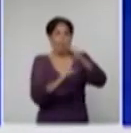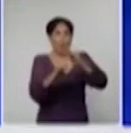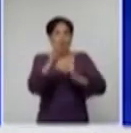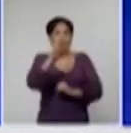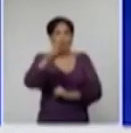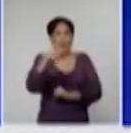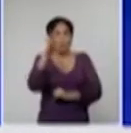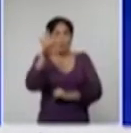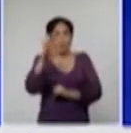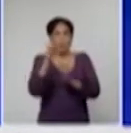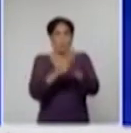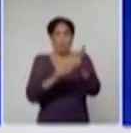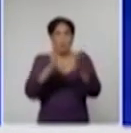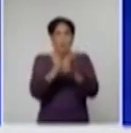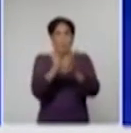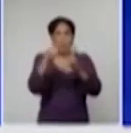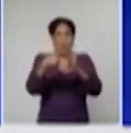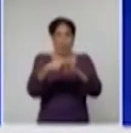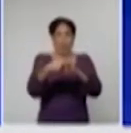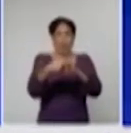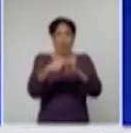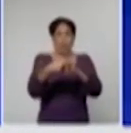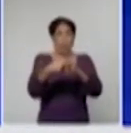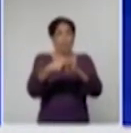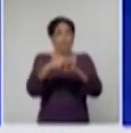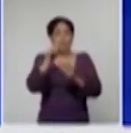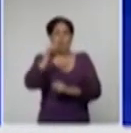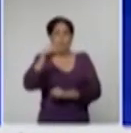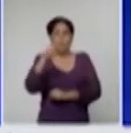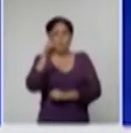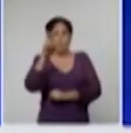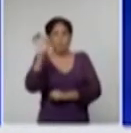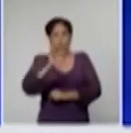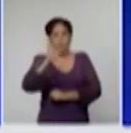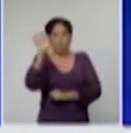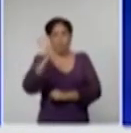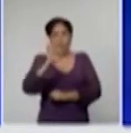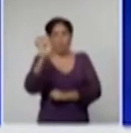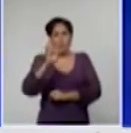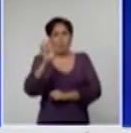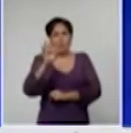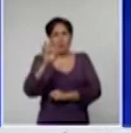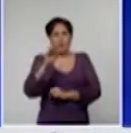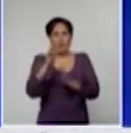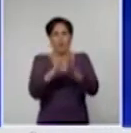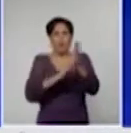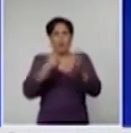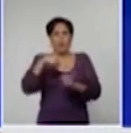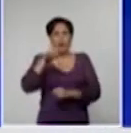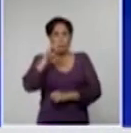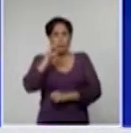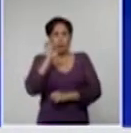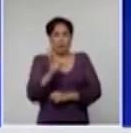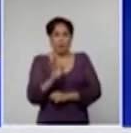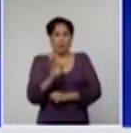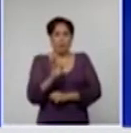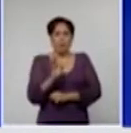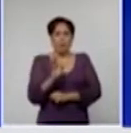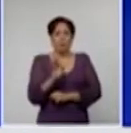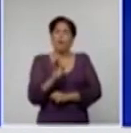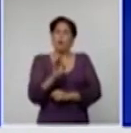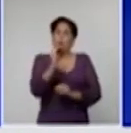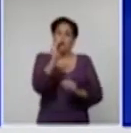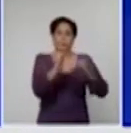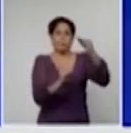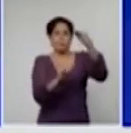We managed to have this chart designed with the help of Professor Jose Raul,